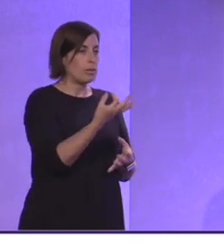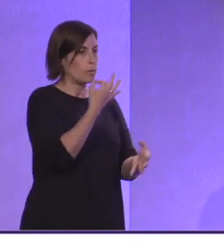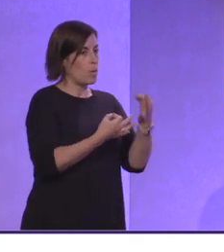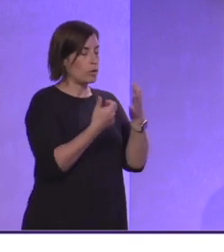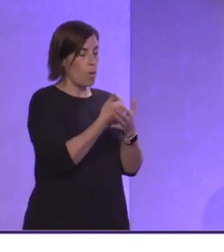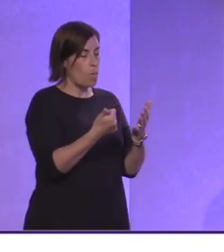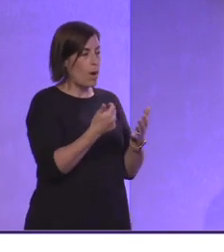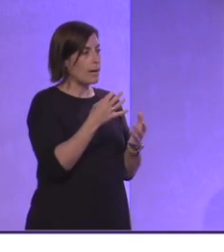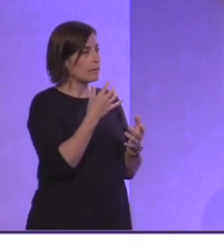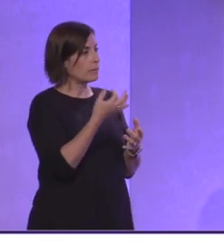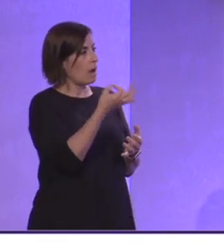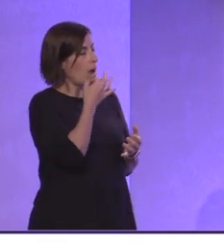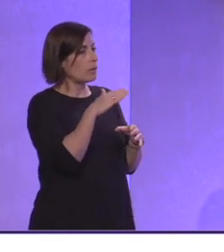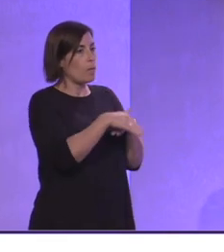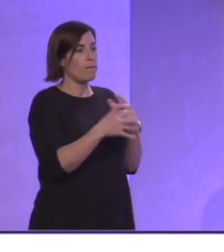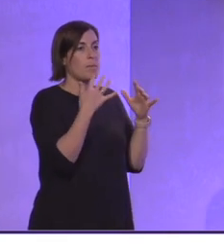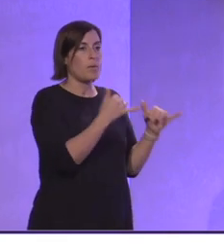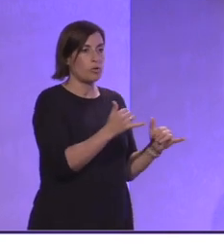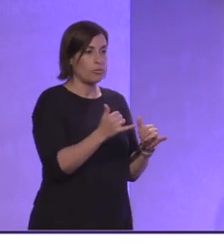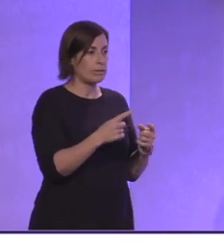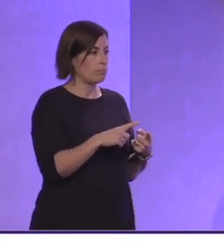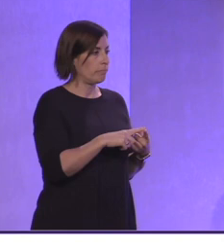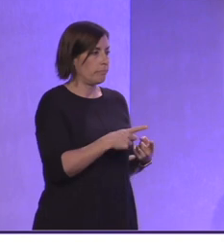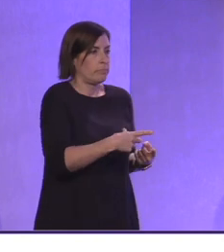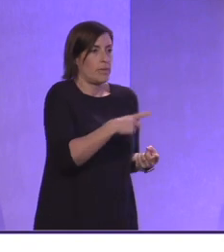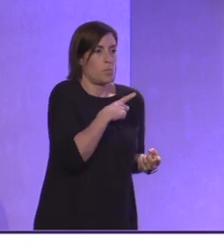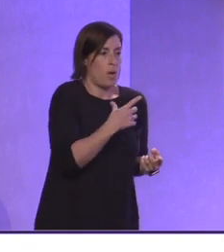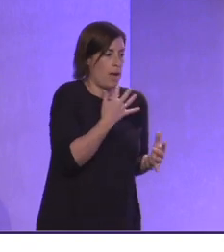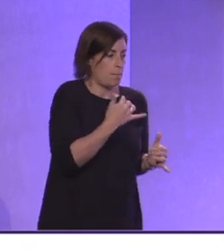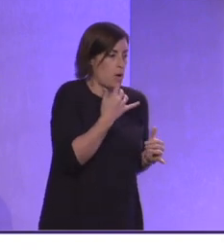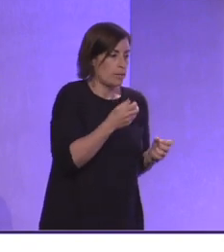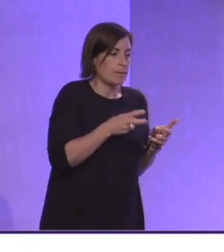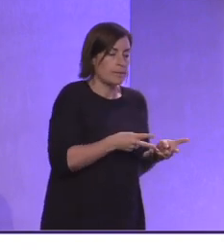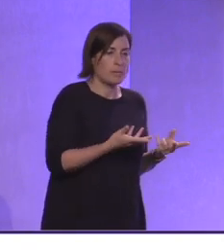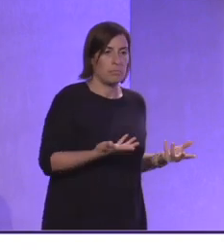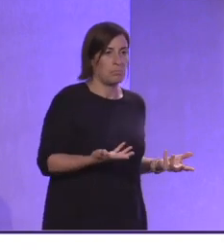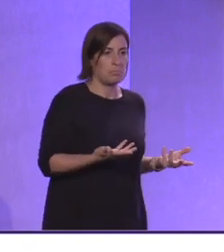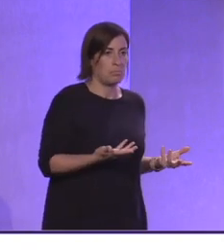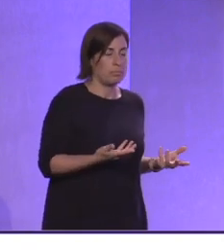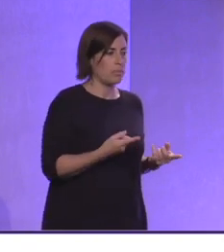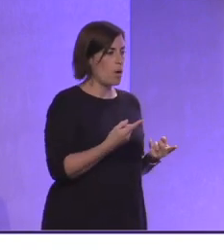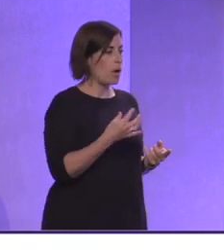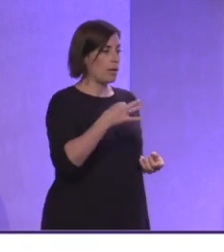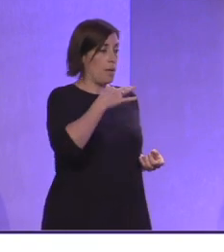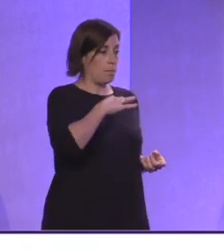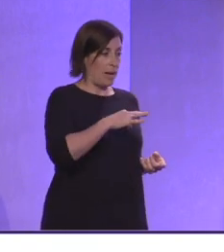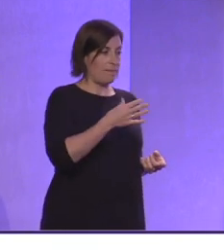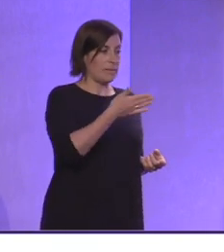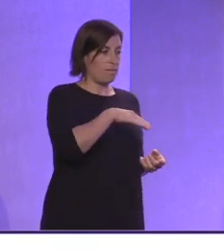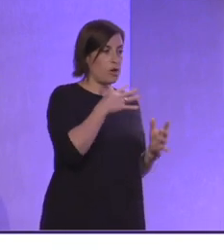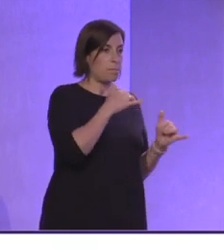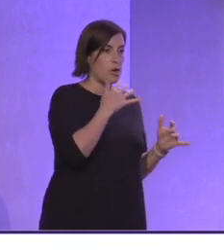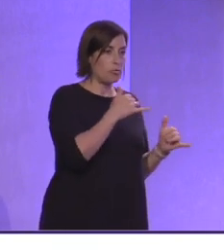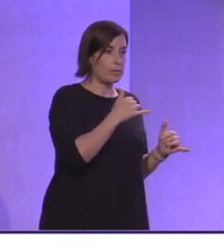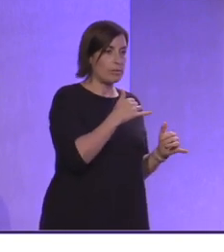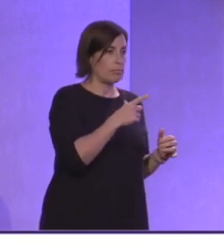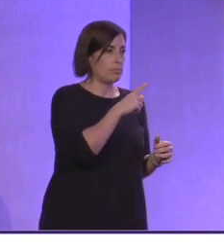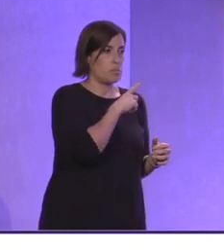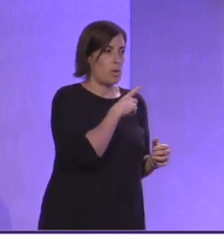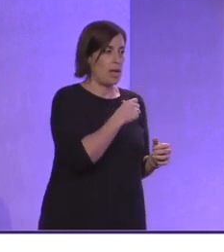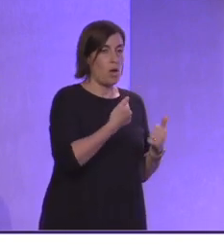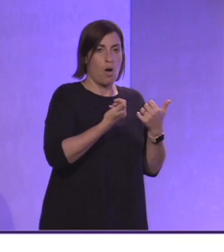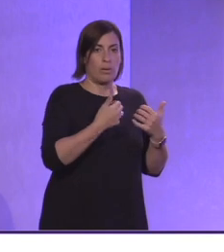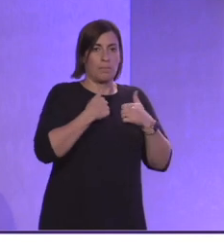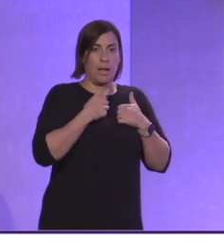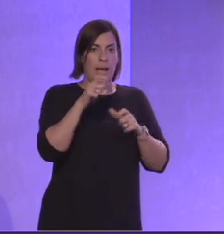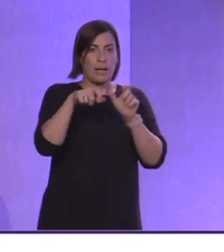monitoring. The first one being, why? Why should we monitor our systems? Or what are the benefits that me or my customers would actually